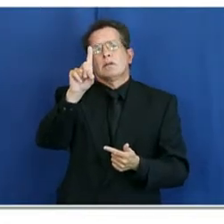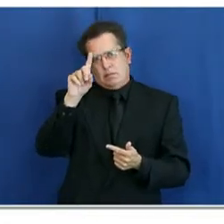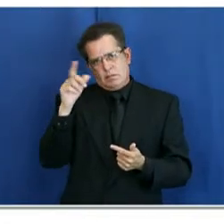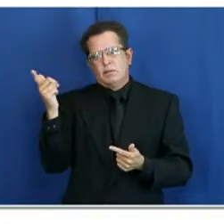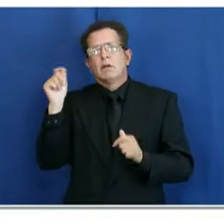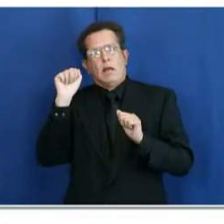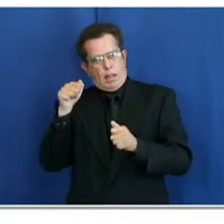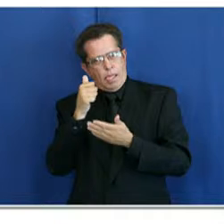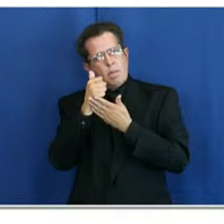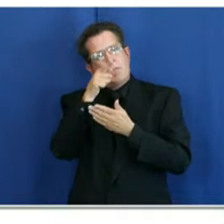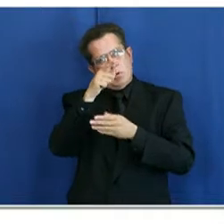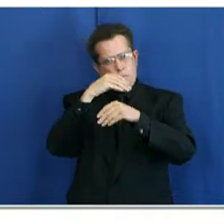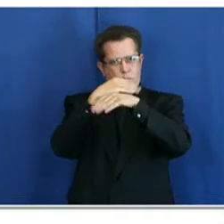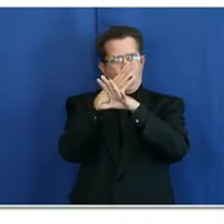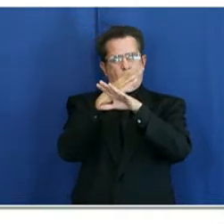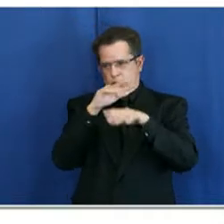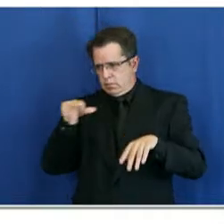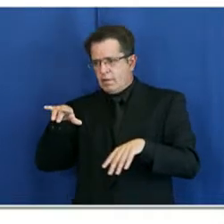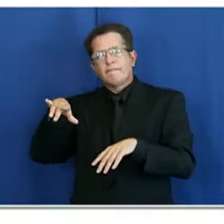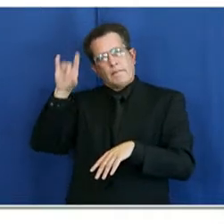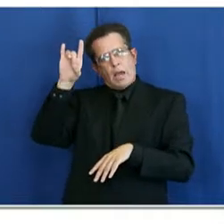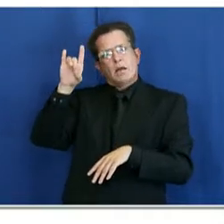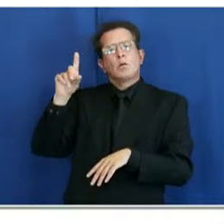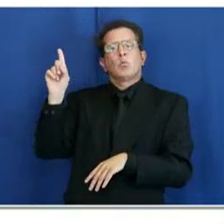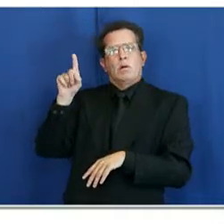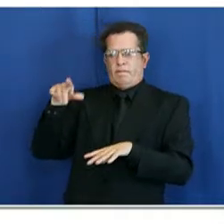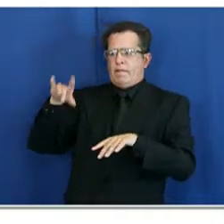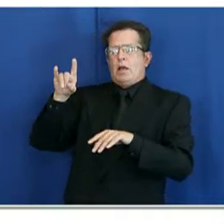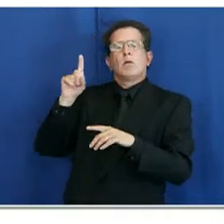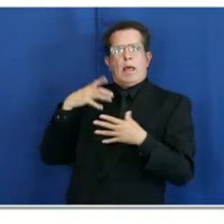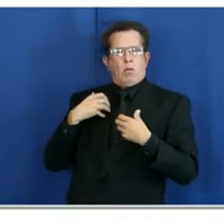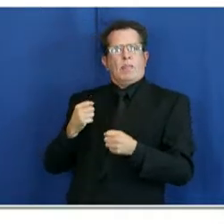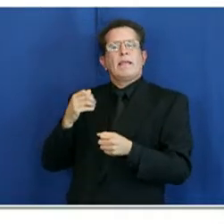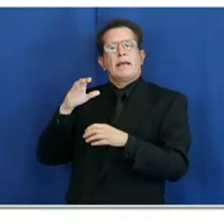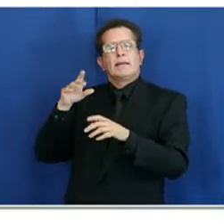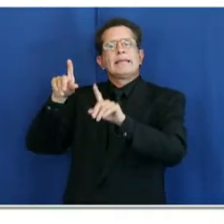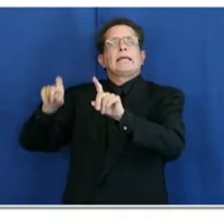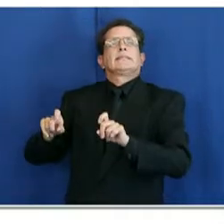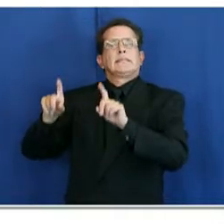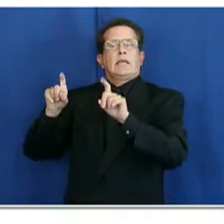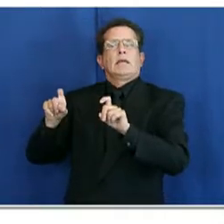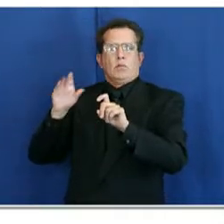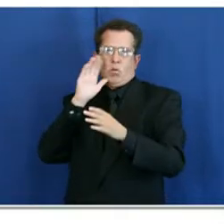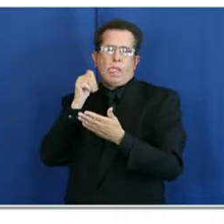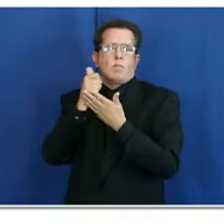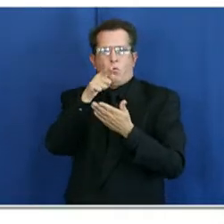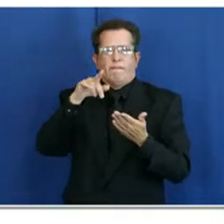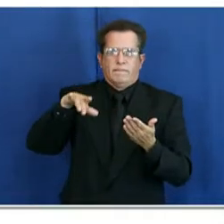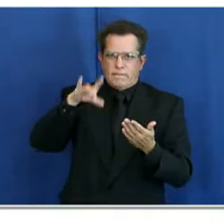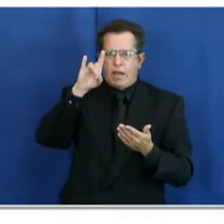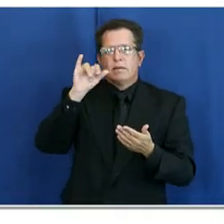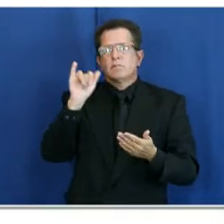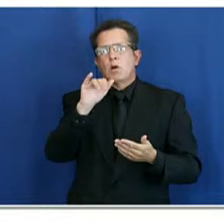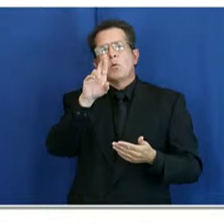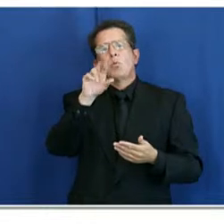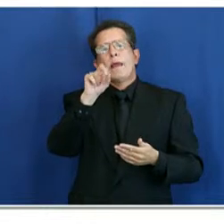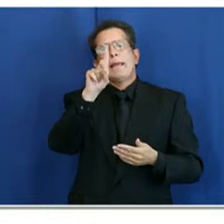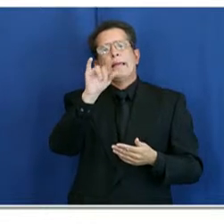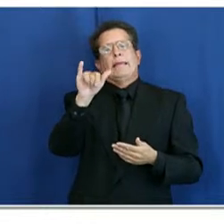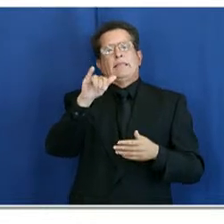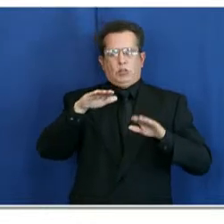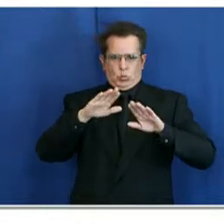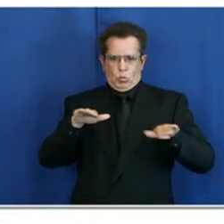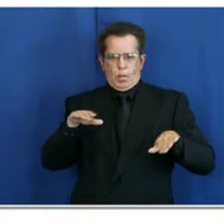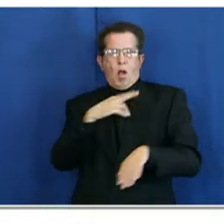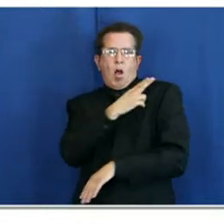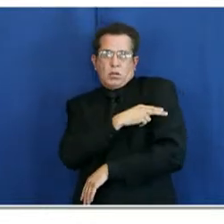who can help get you enrolled in a medical home and get you connected to healthcare testing. We have worked with Rady Children's Hospital. This